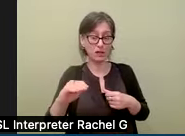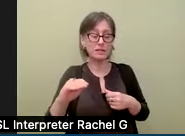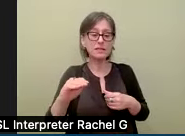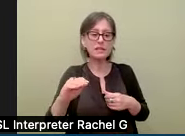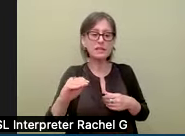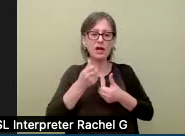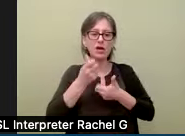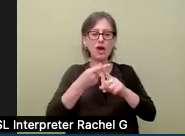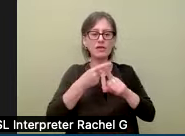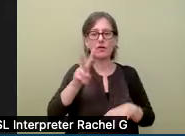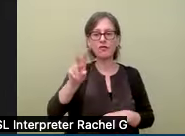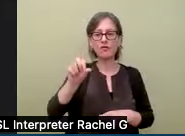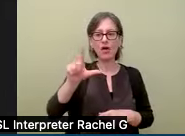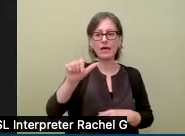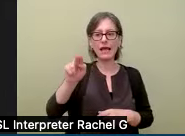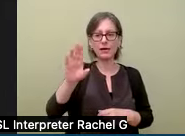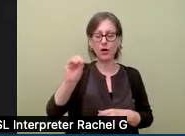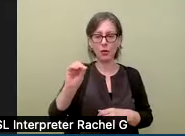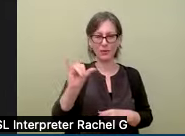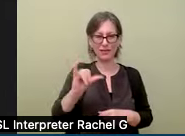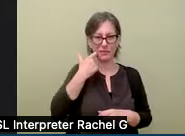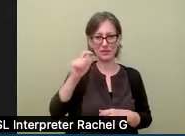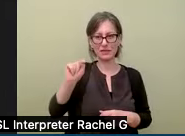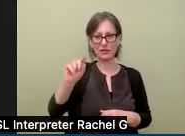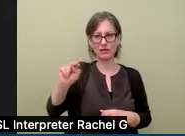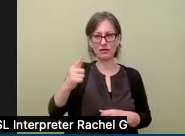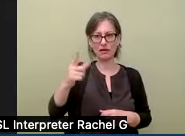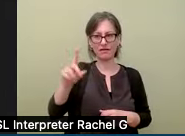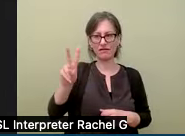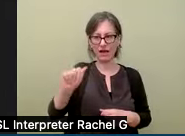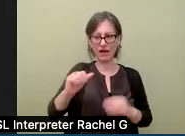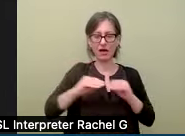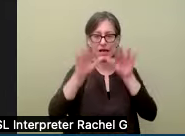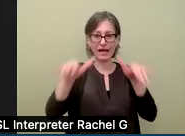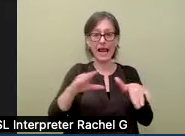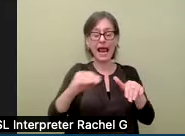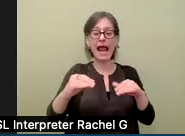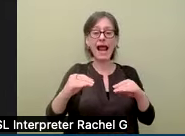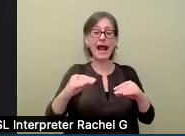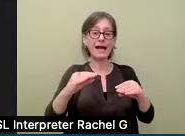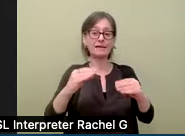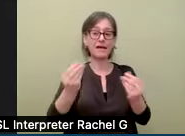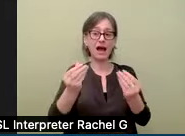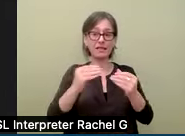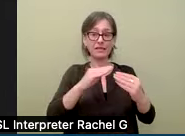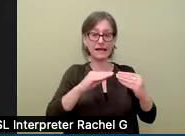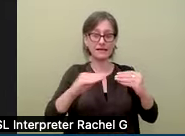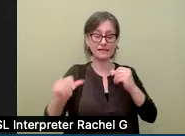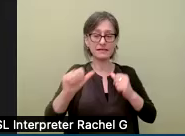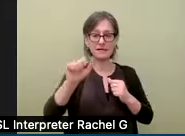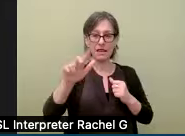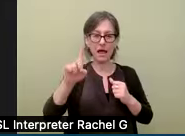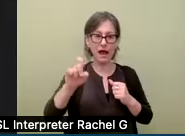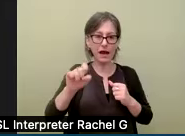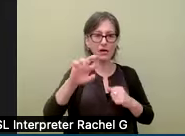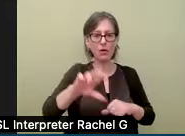by volcanic activity like the Tonga volcanic eruption, but also by landslides, certain types of weather, and asteroids or comets